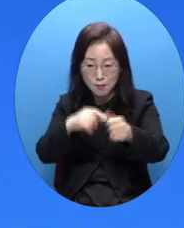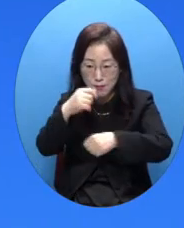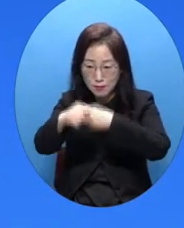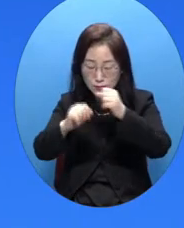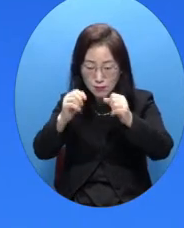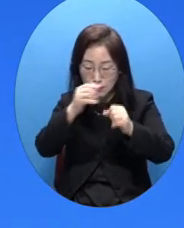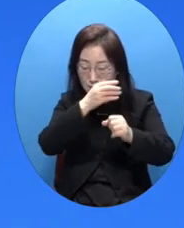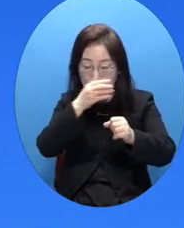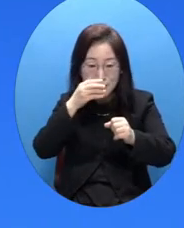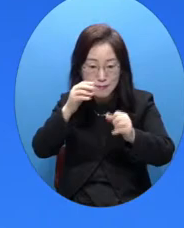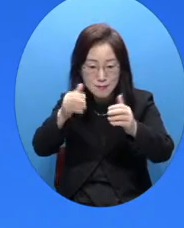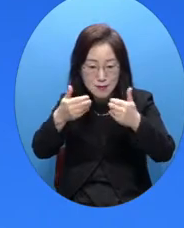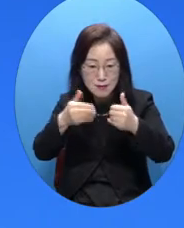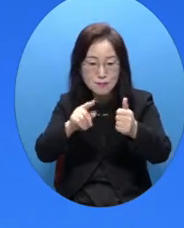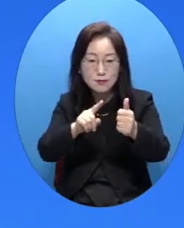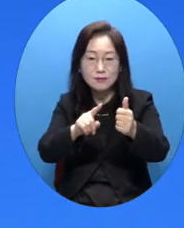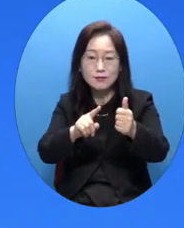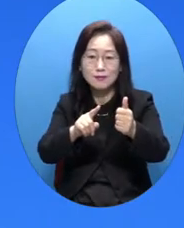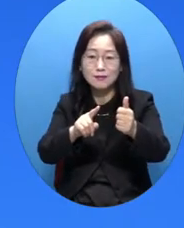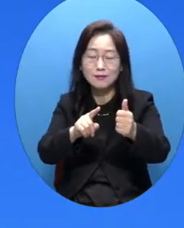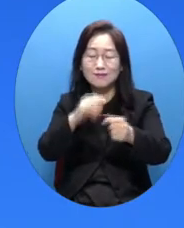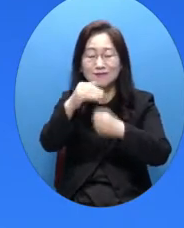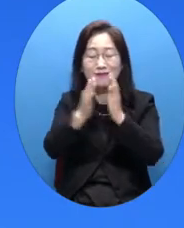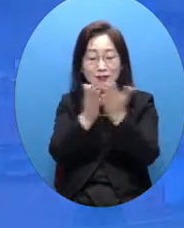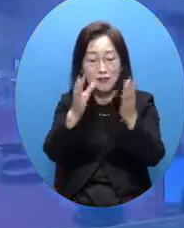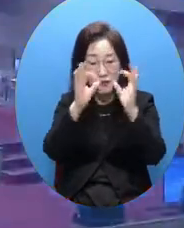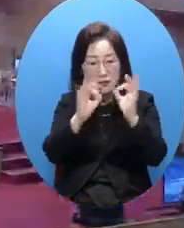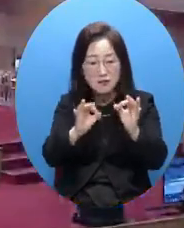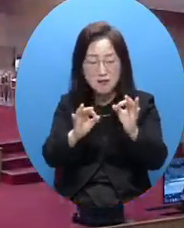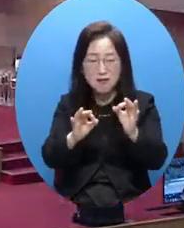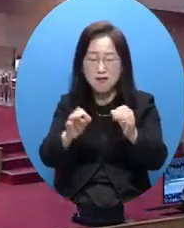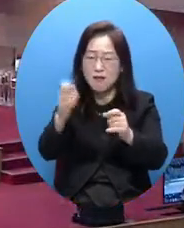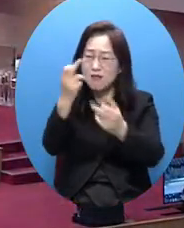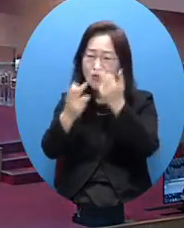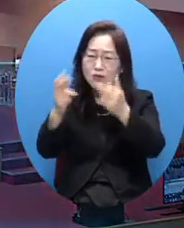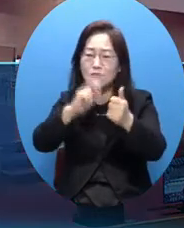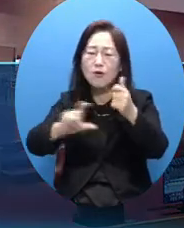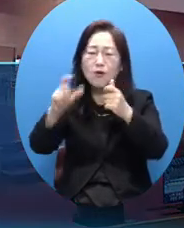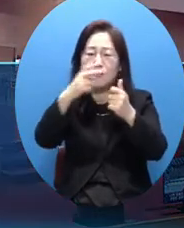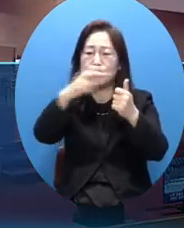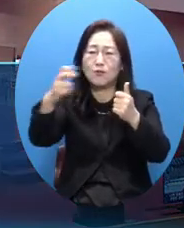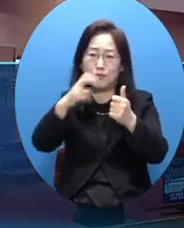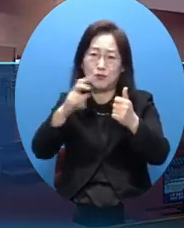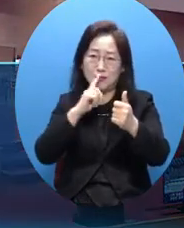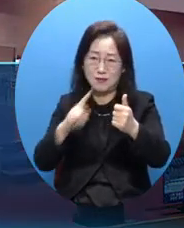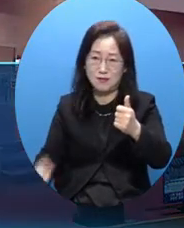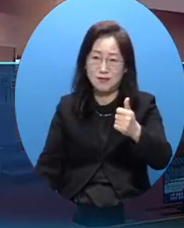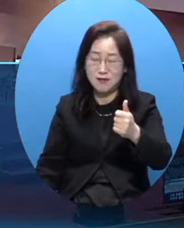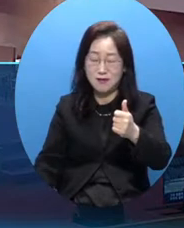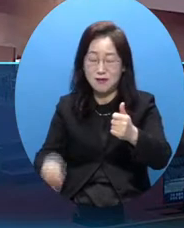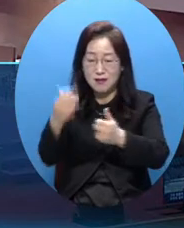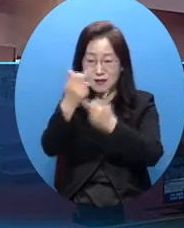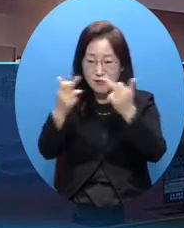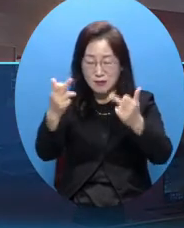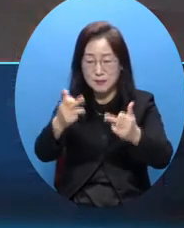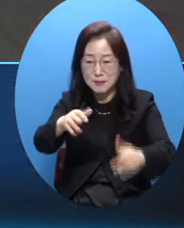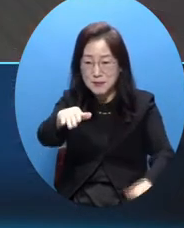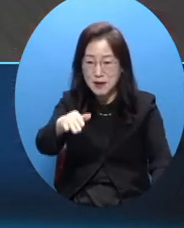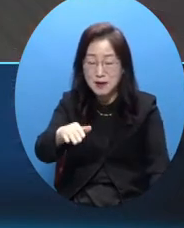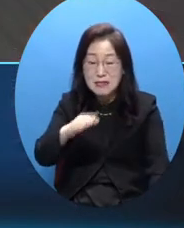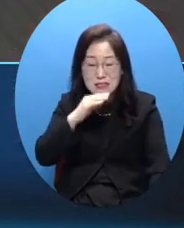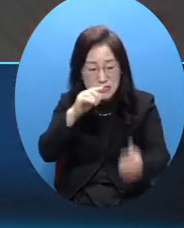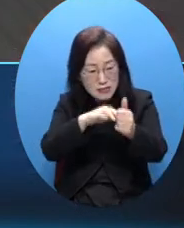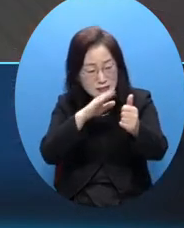so his brothers said to each other what is he that he's telling us all these dreams to us